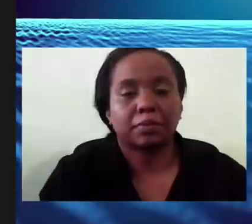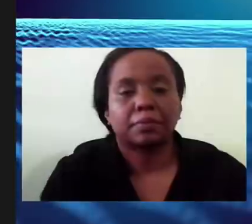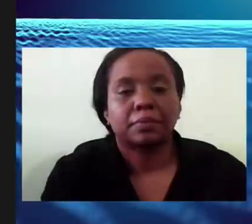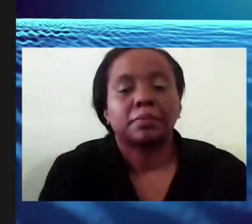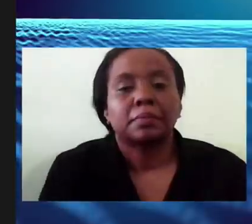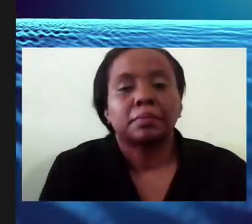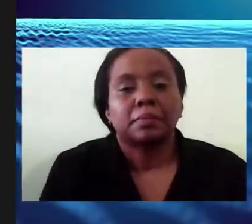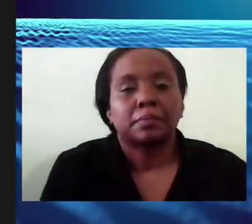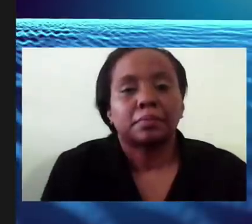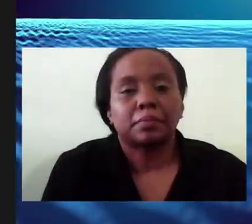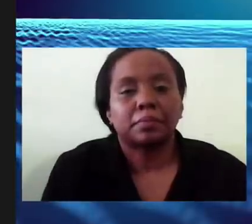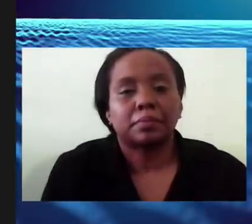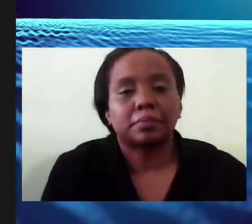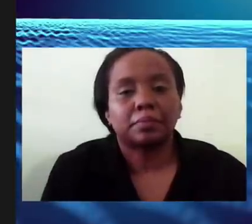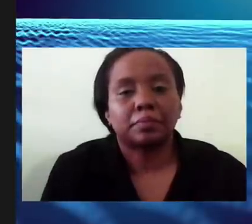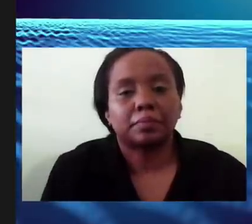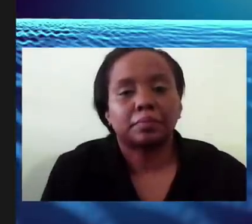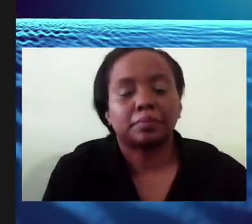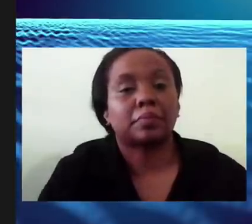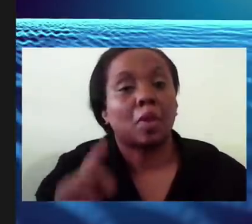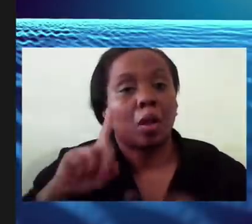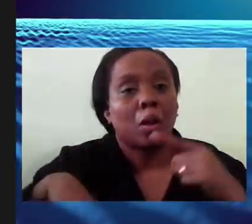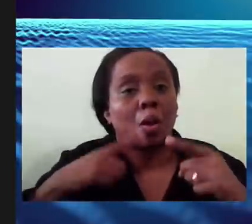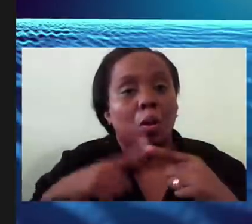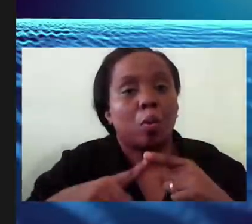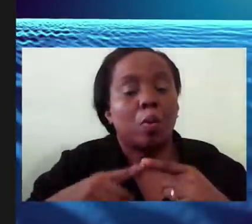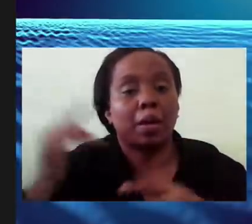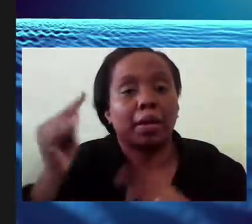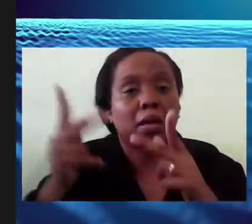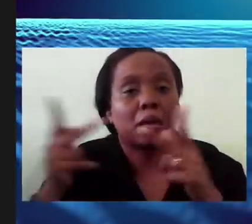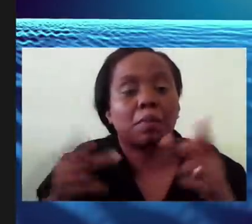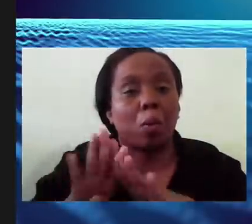to when we reopen at 6? How many flights